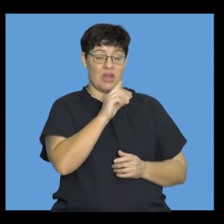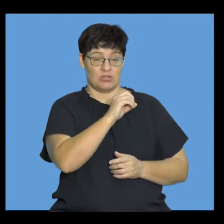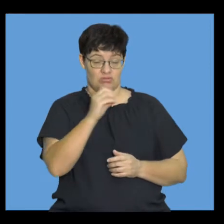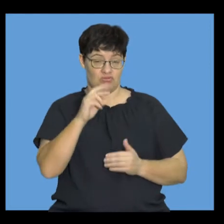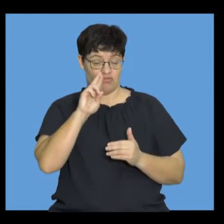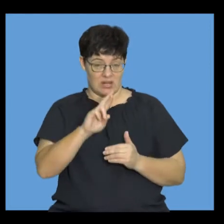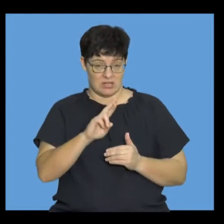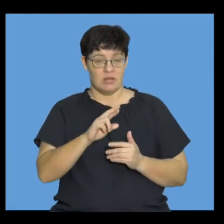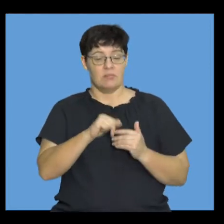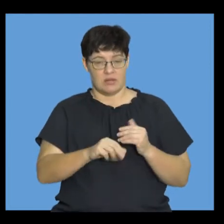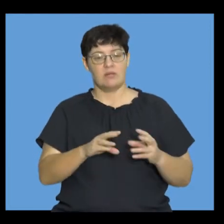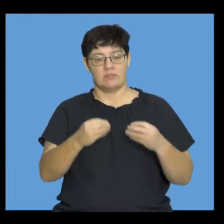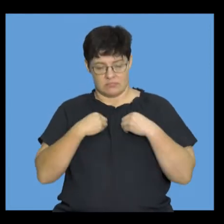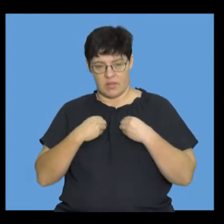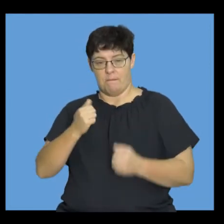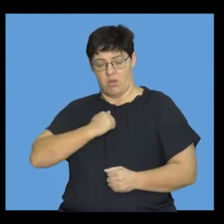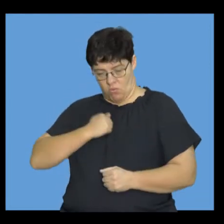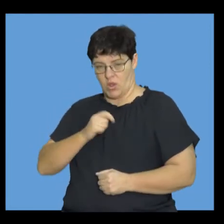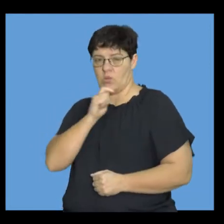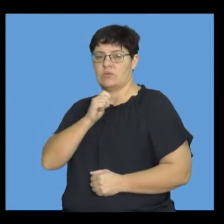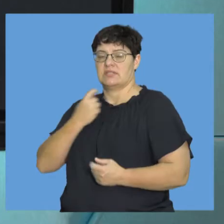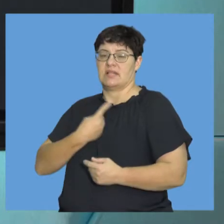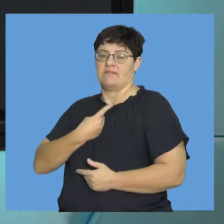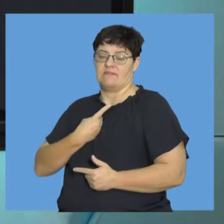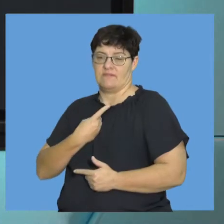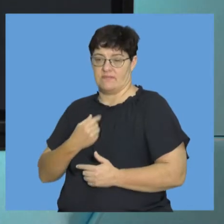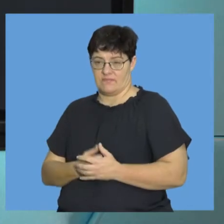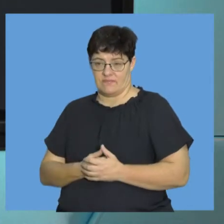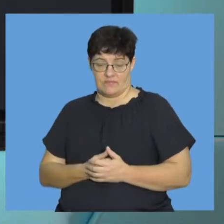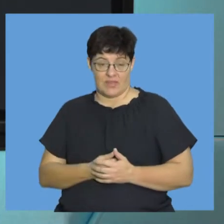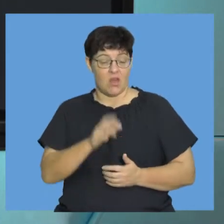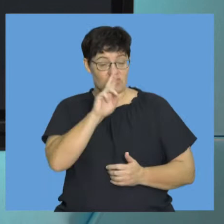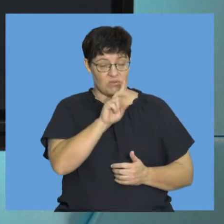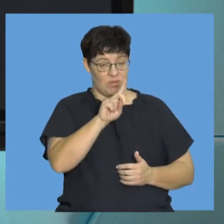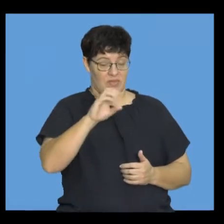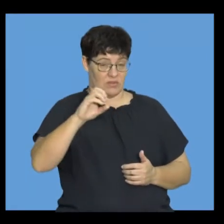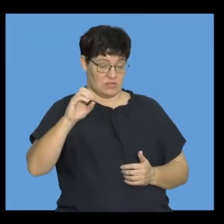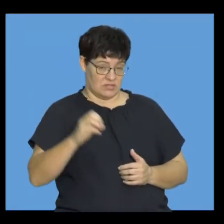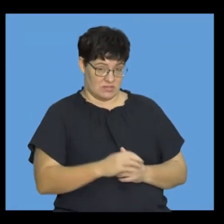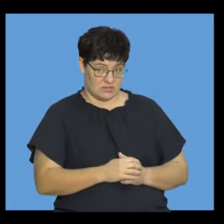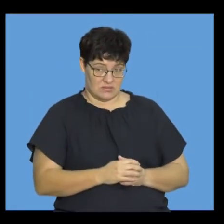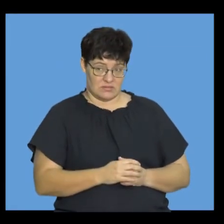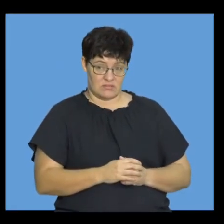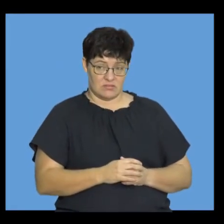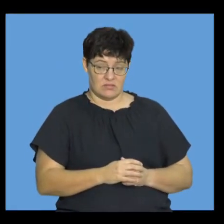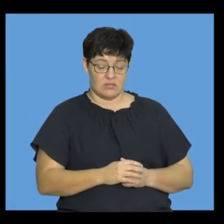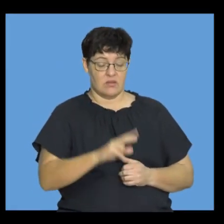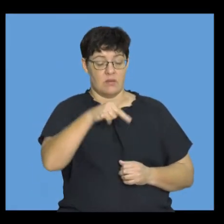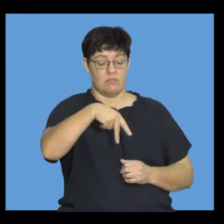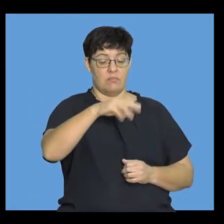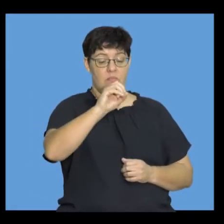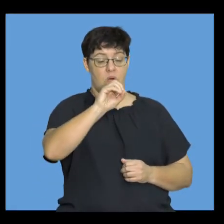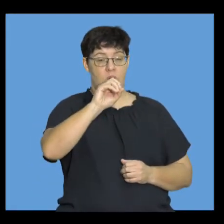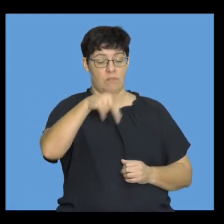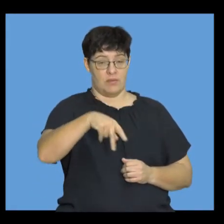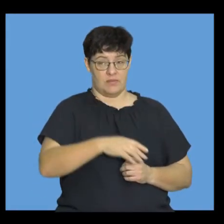month for own use. Right? Remember again the acronym POP.